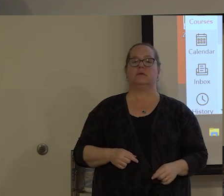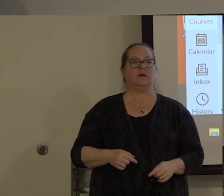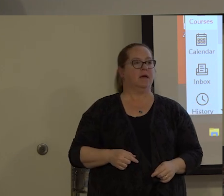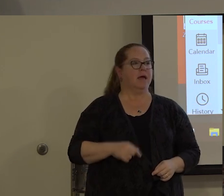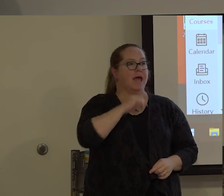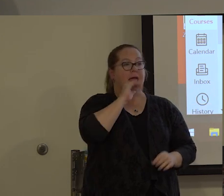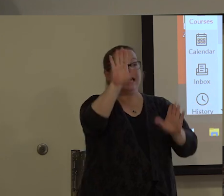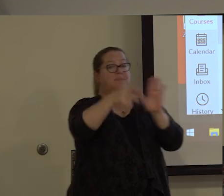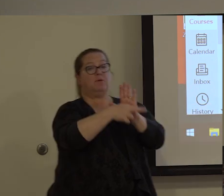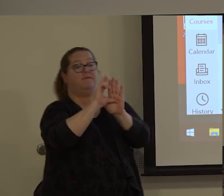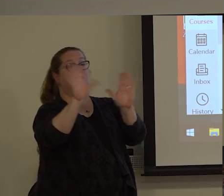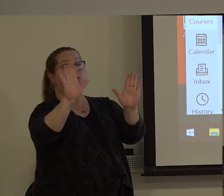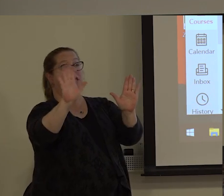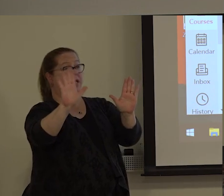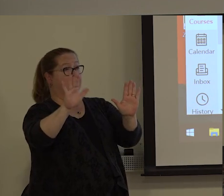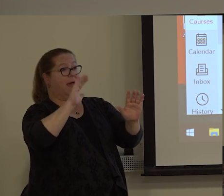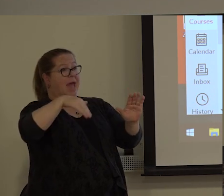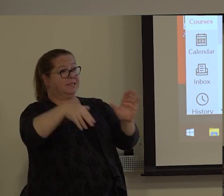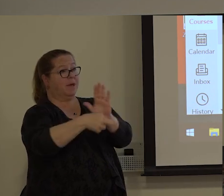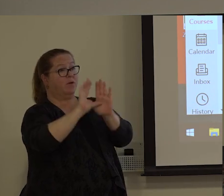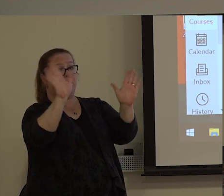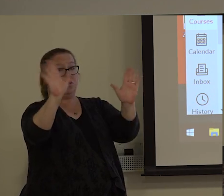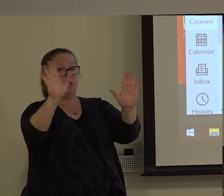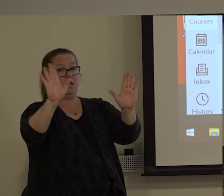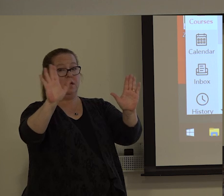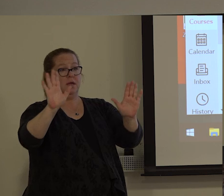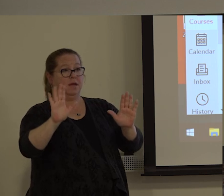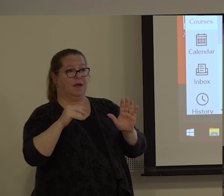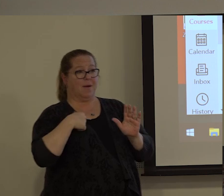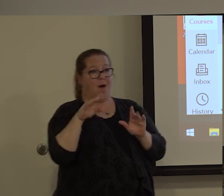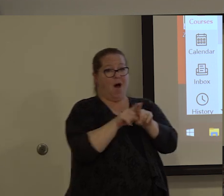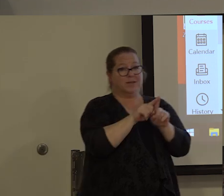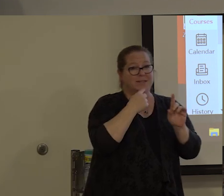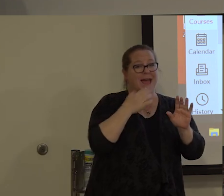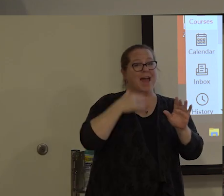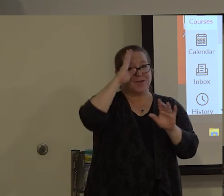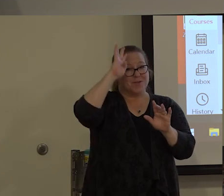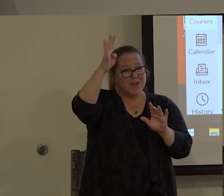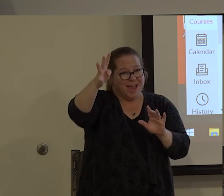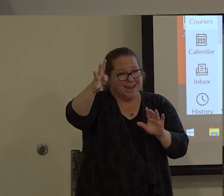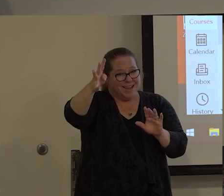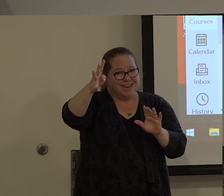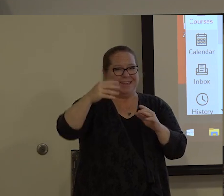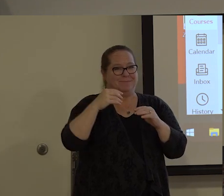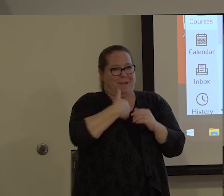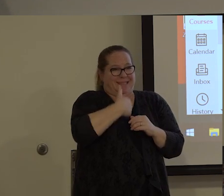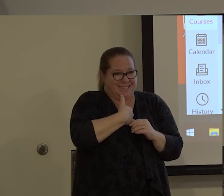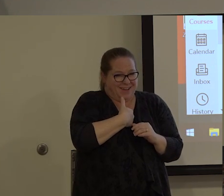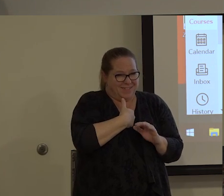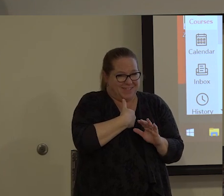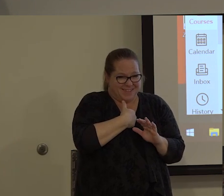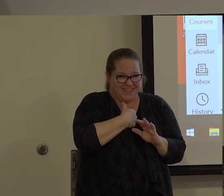This hasn't been reviewed yet, so I'm just gonna, because I will also say, I created all these questions on my own, so I did not have